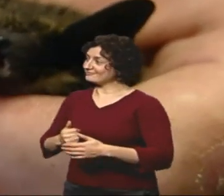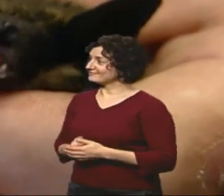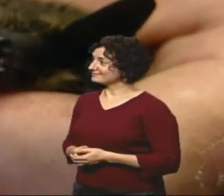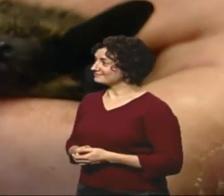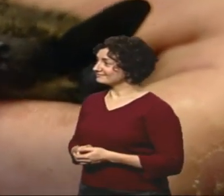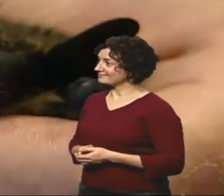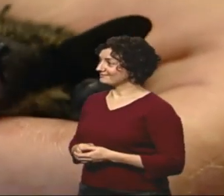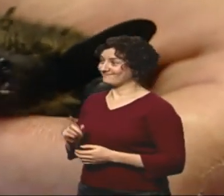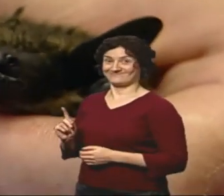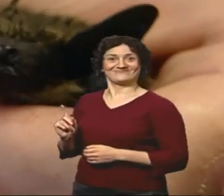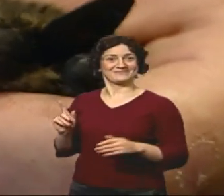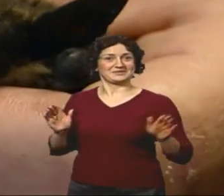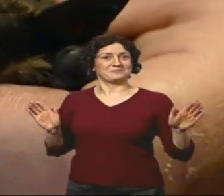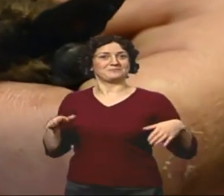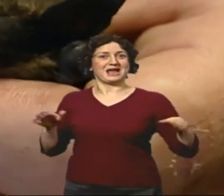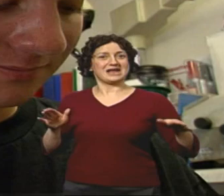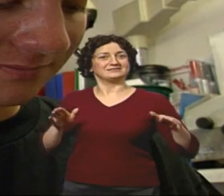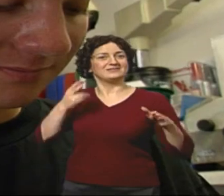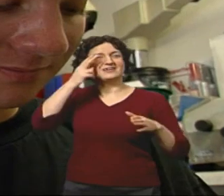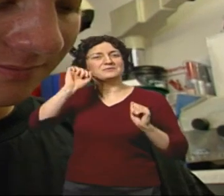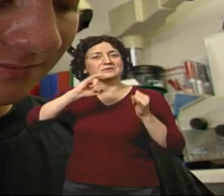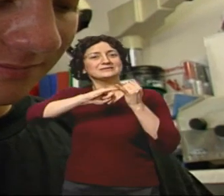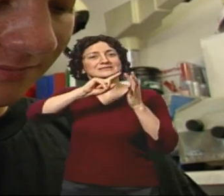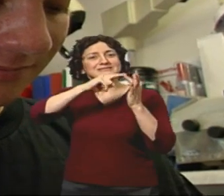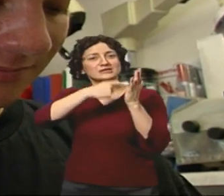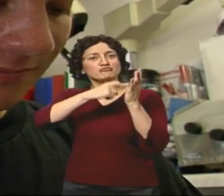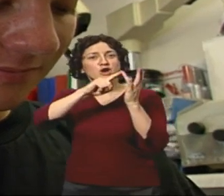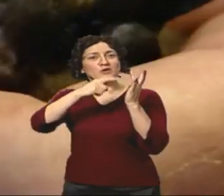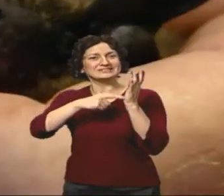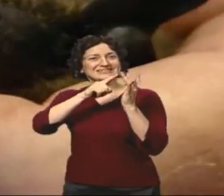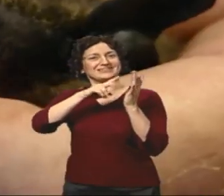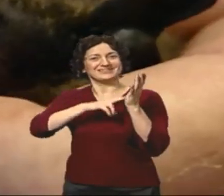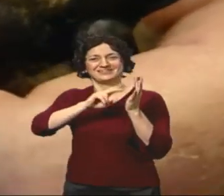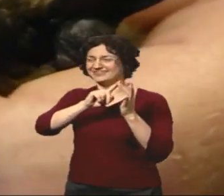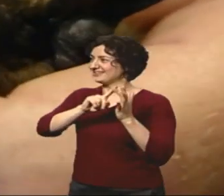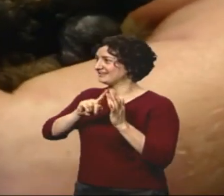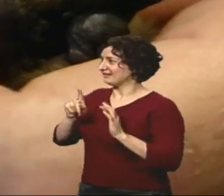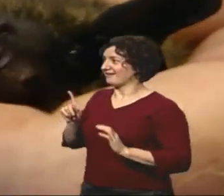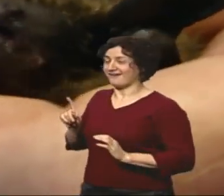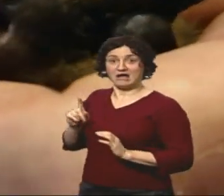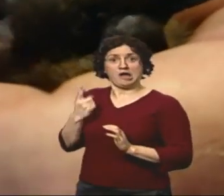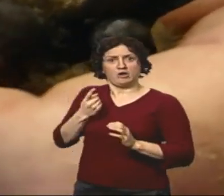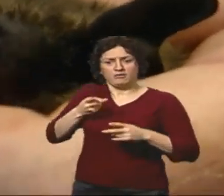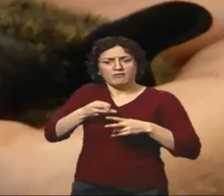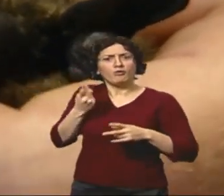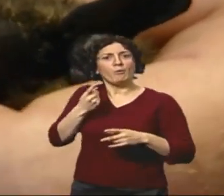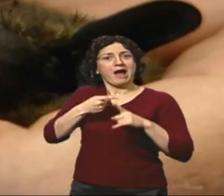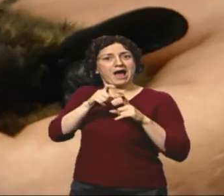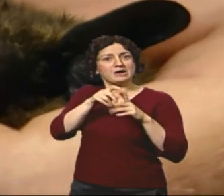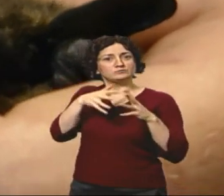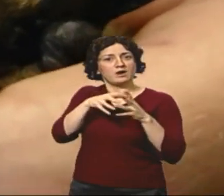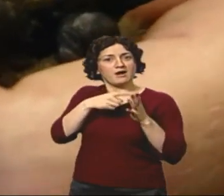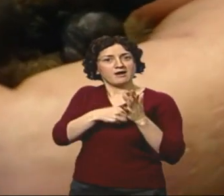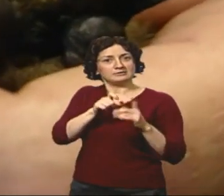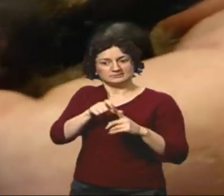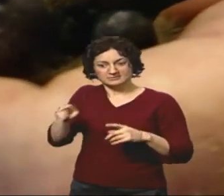This is a serotine bat that Edward was feeding with one of its favourite foods, maggots. And once they've sort of decided they've sucked everything out, they send,